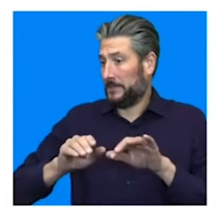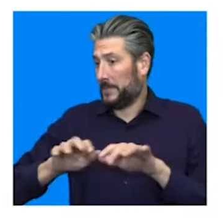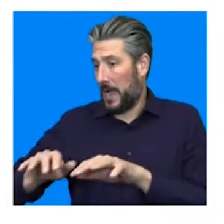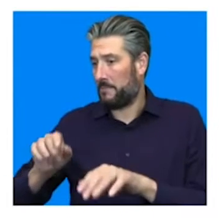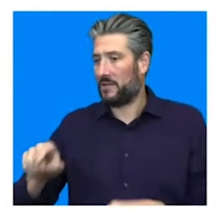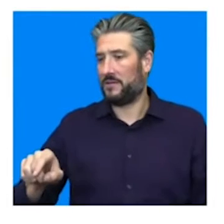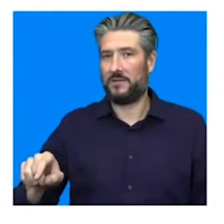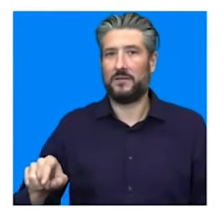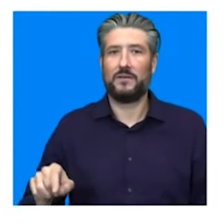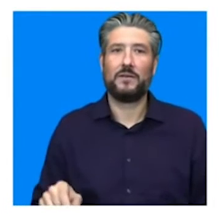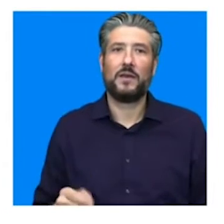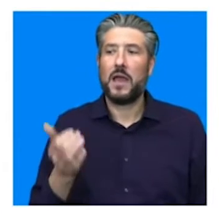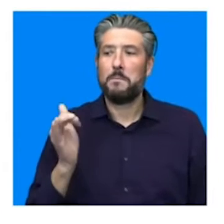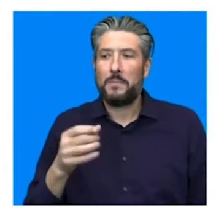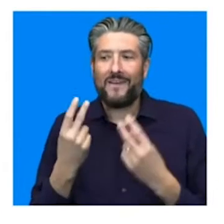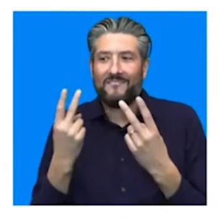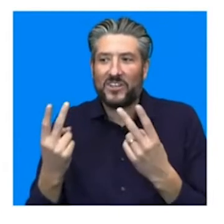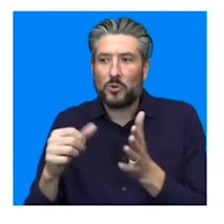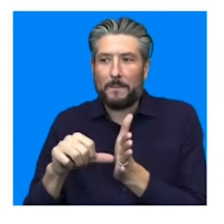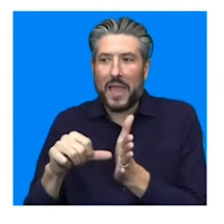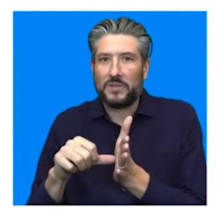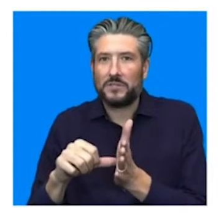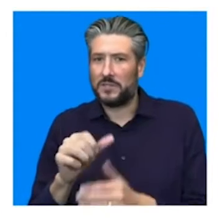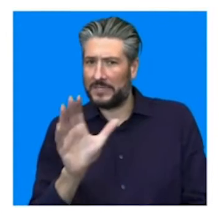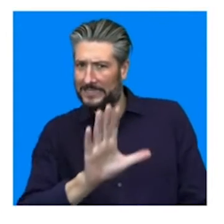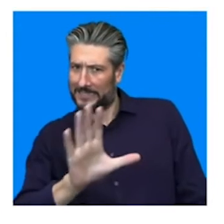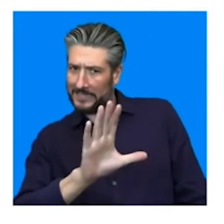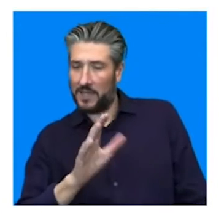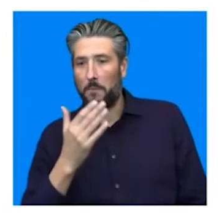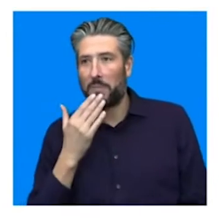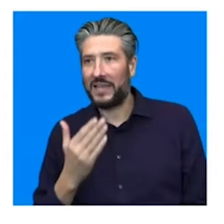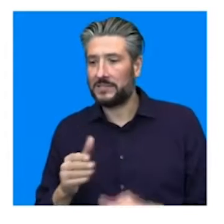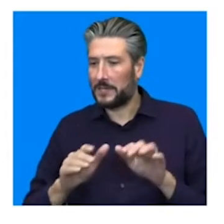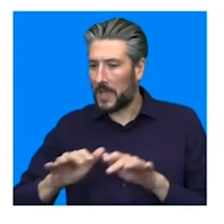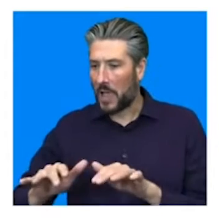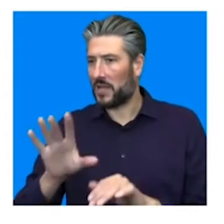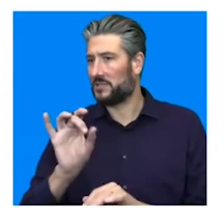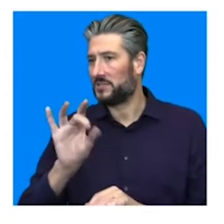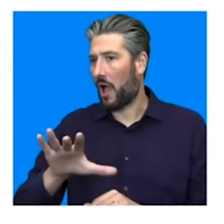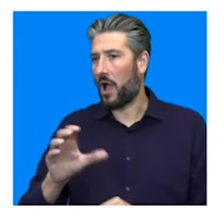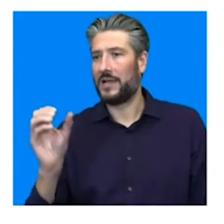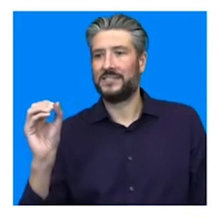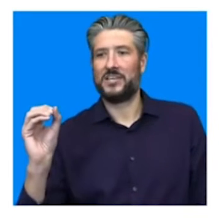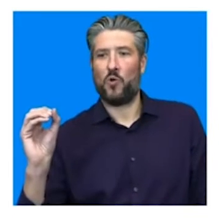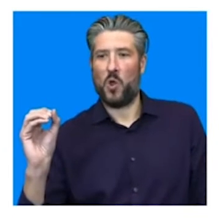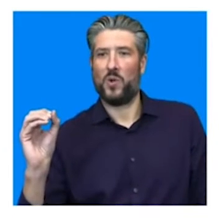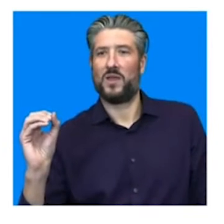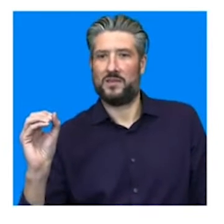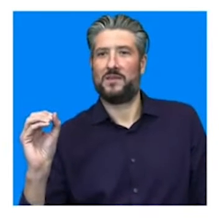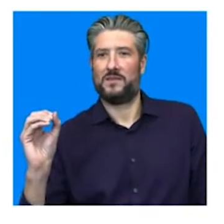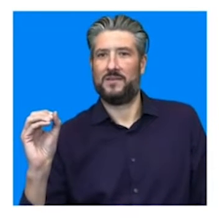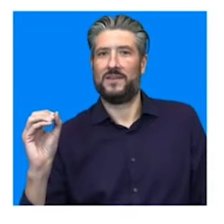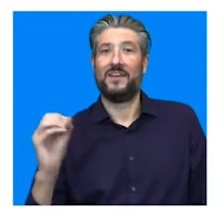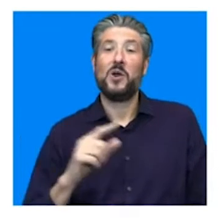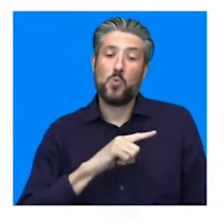impairment issues that you can't see any of the letters at all, please type a star and then 0. Now, the reason why this gets exciting is apparently there's